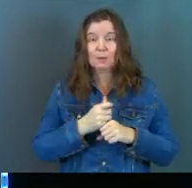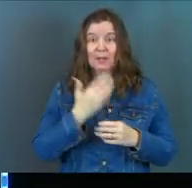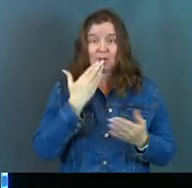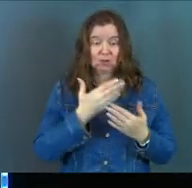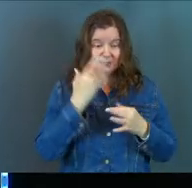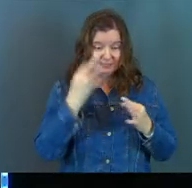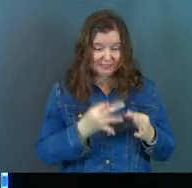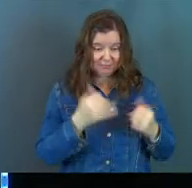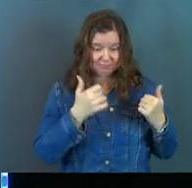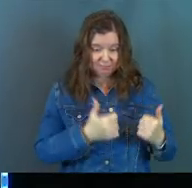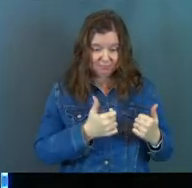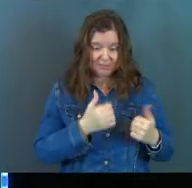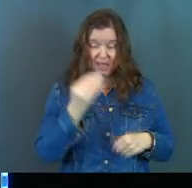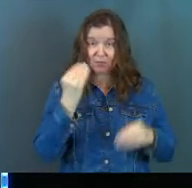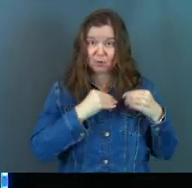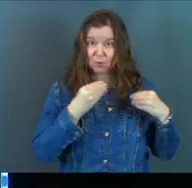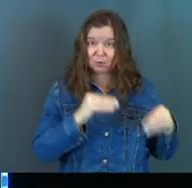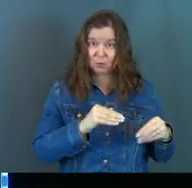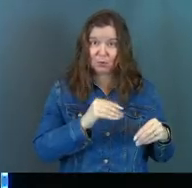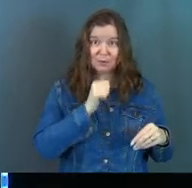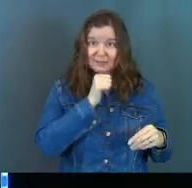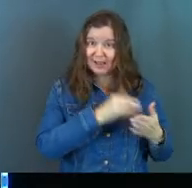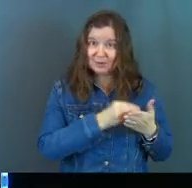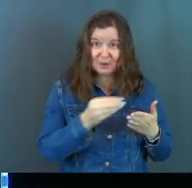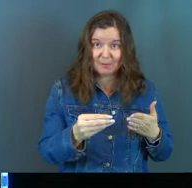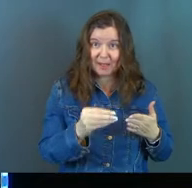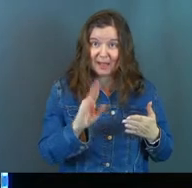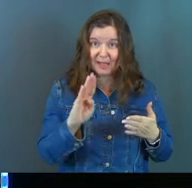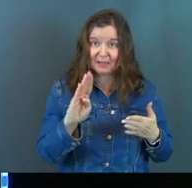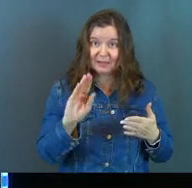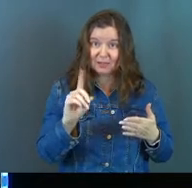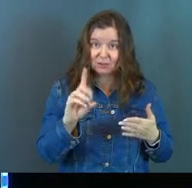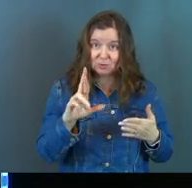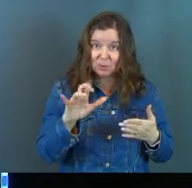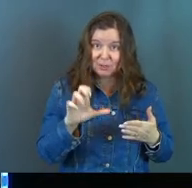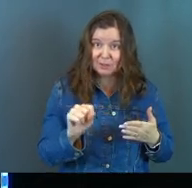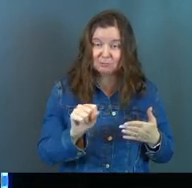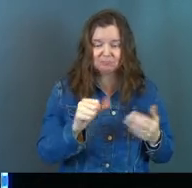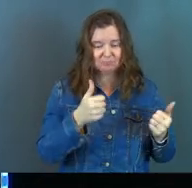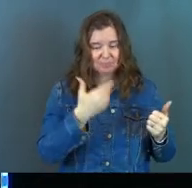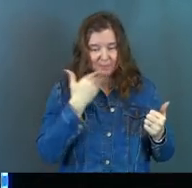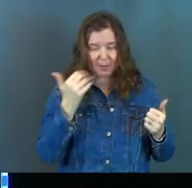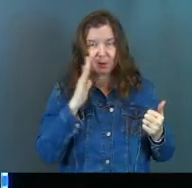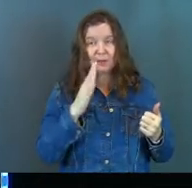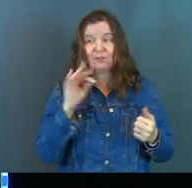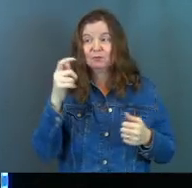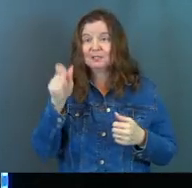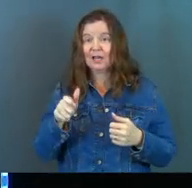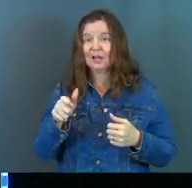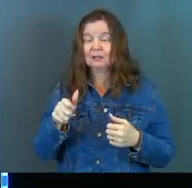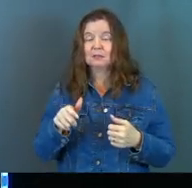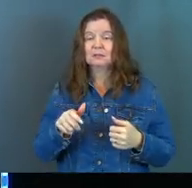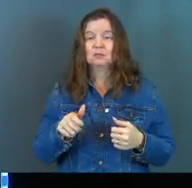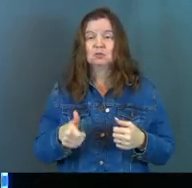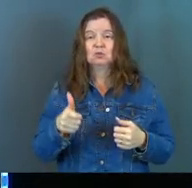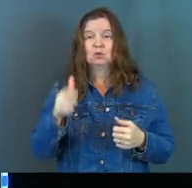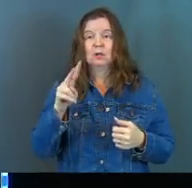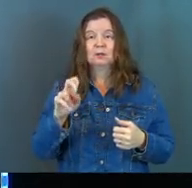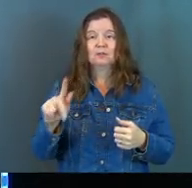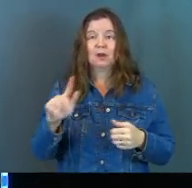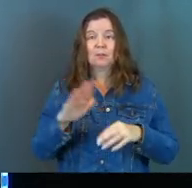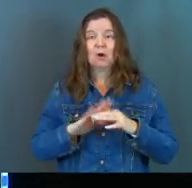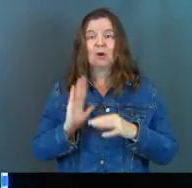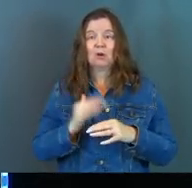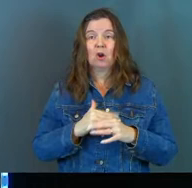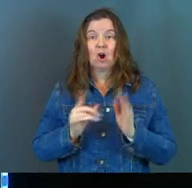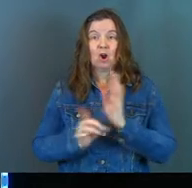the good decision at the grocery store, we'll do better. If we decide to turn the volume up maybe just a little bit